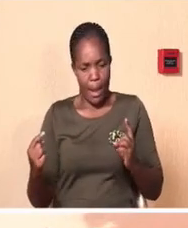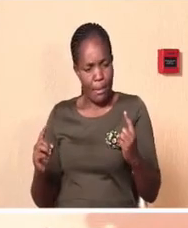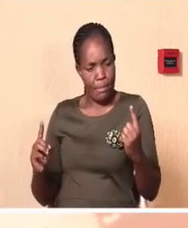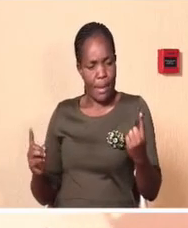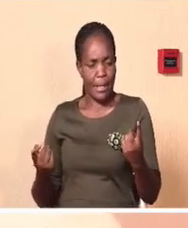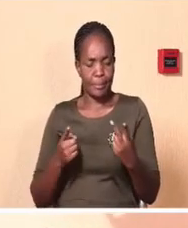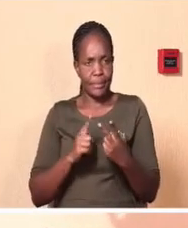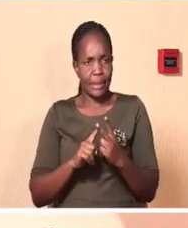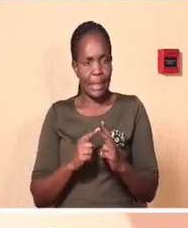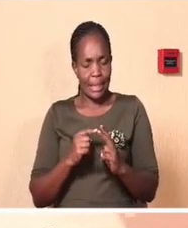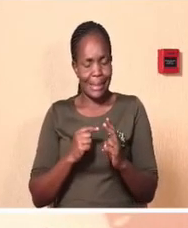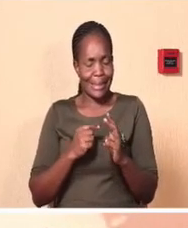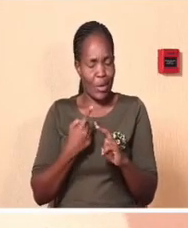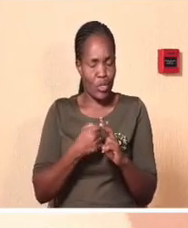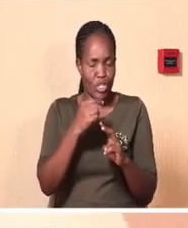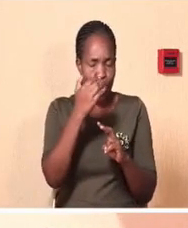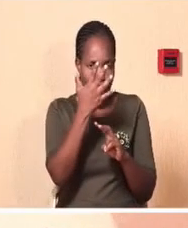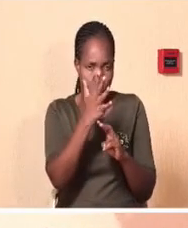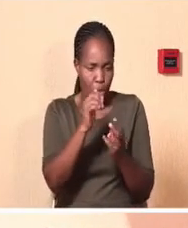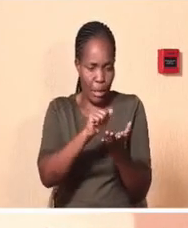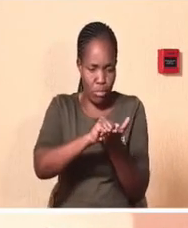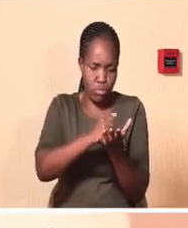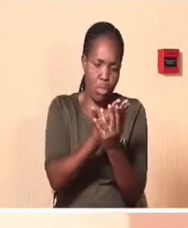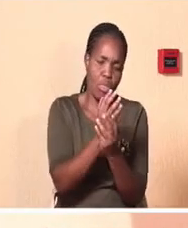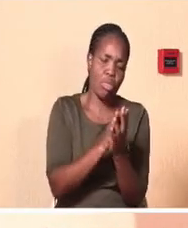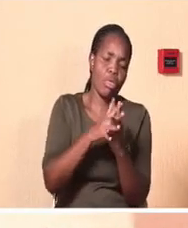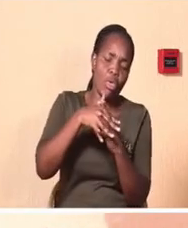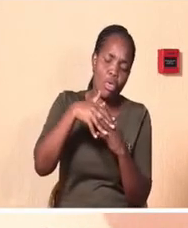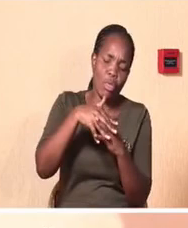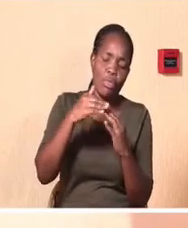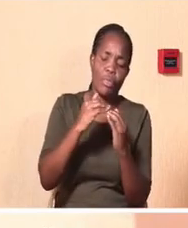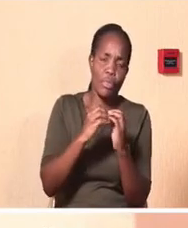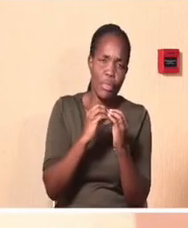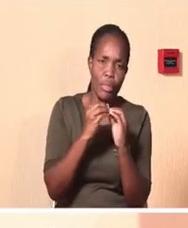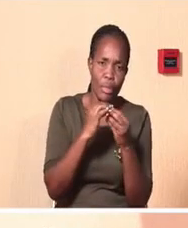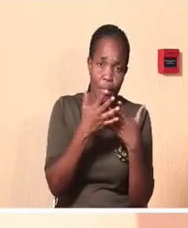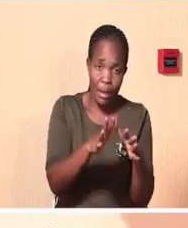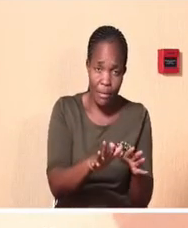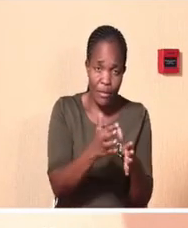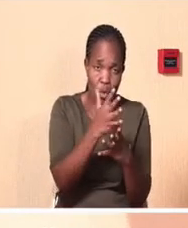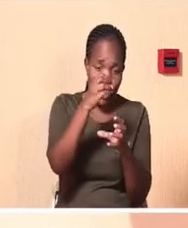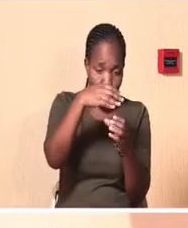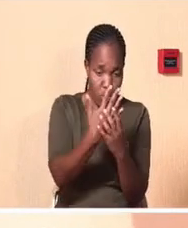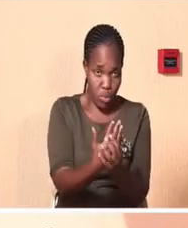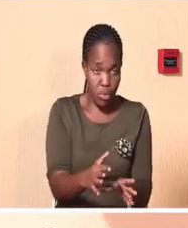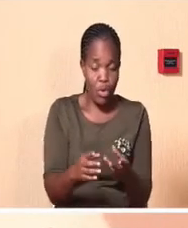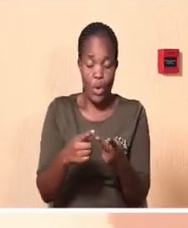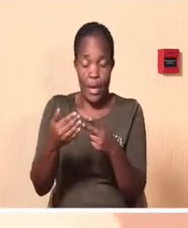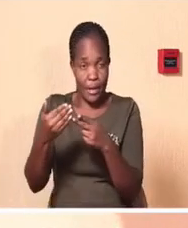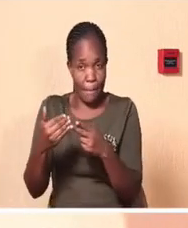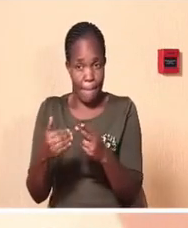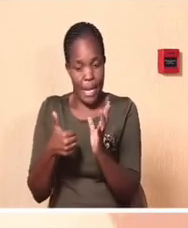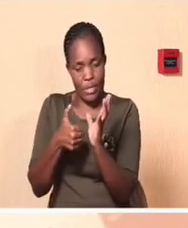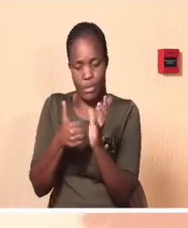personal hygiene, hand washing with soap and running water, sanitizer, these are things that have been proven